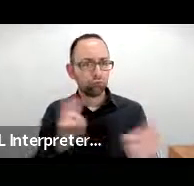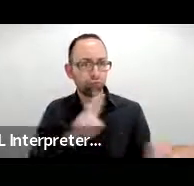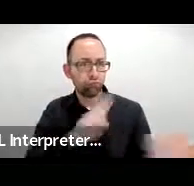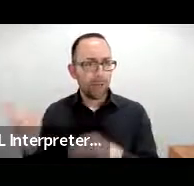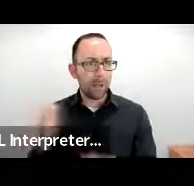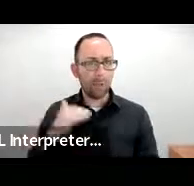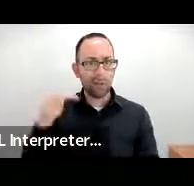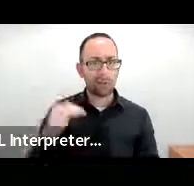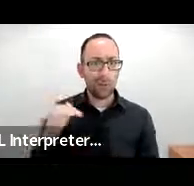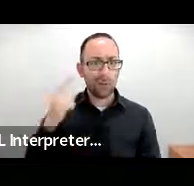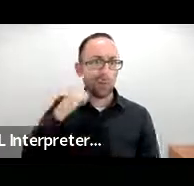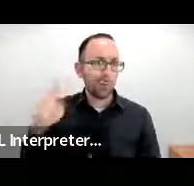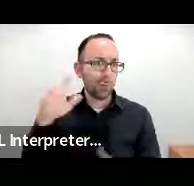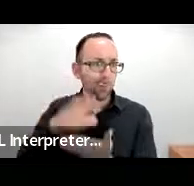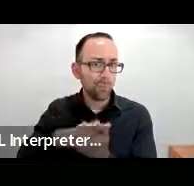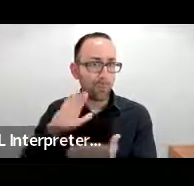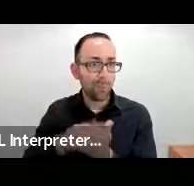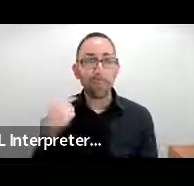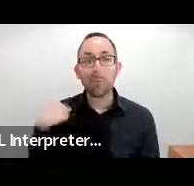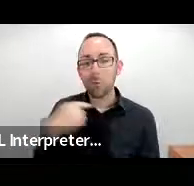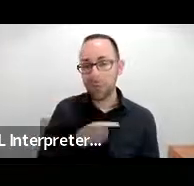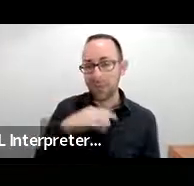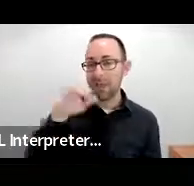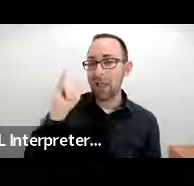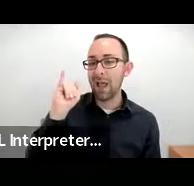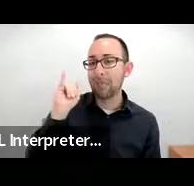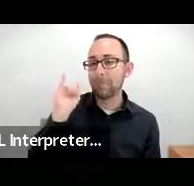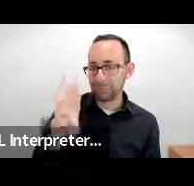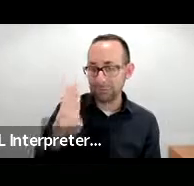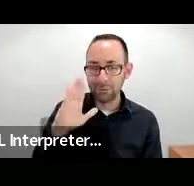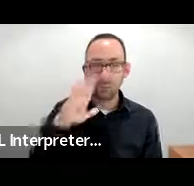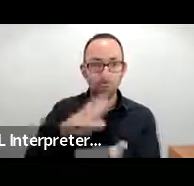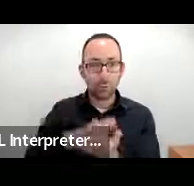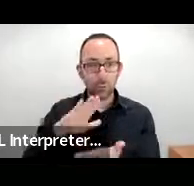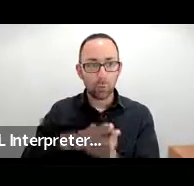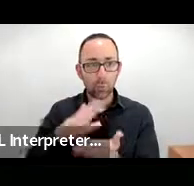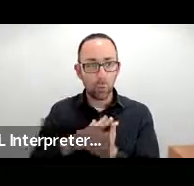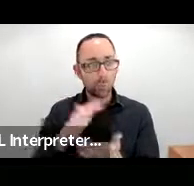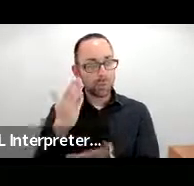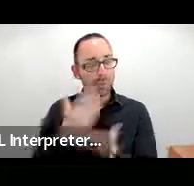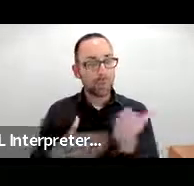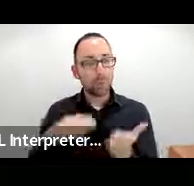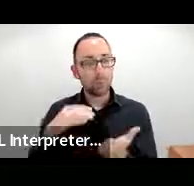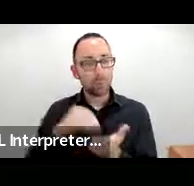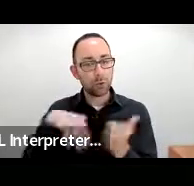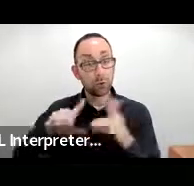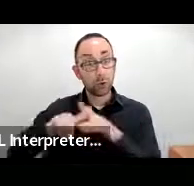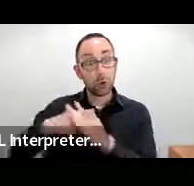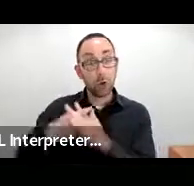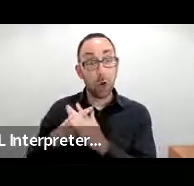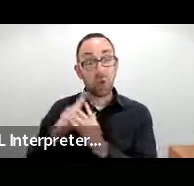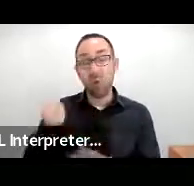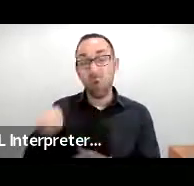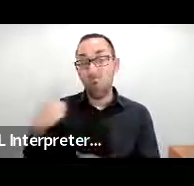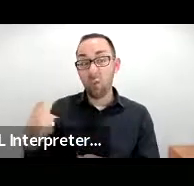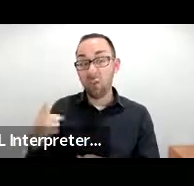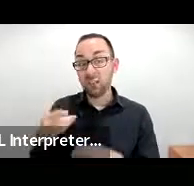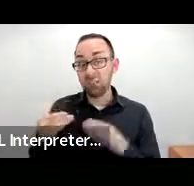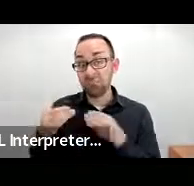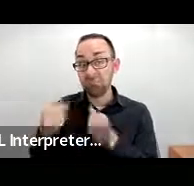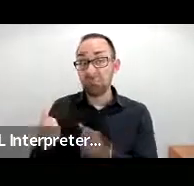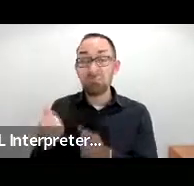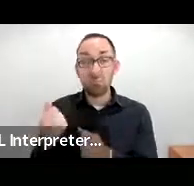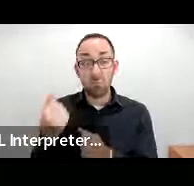for school? We are an IB school. We've had students start at our program that are only fluent in many